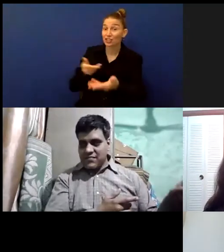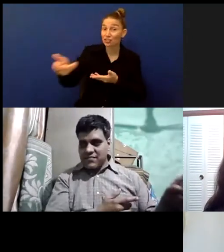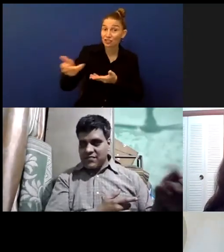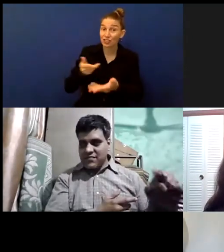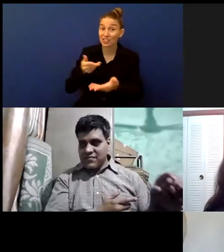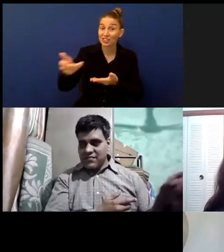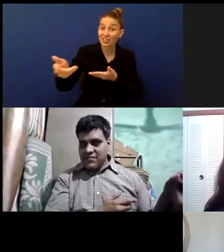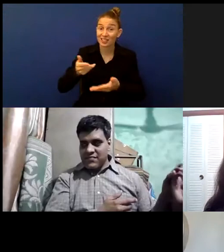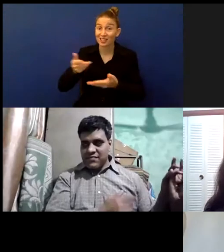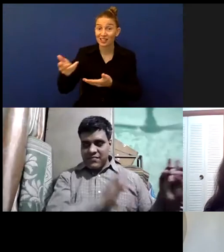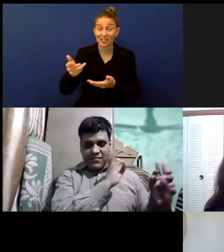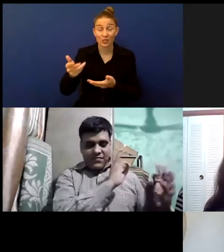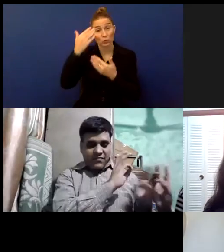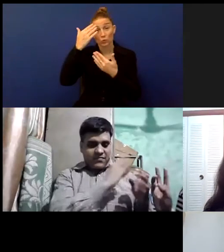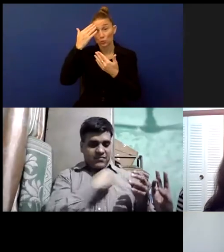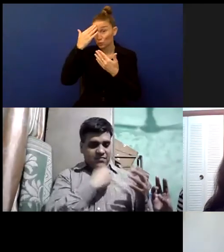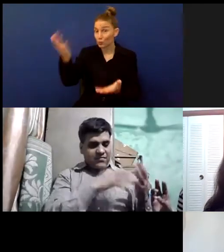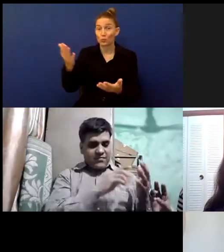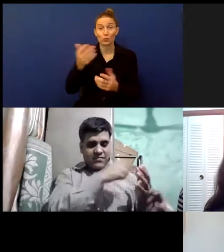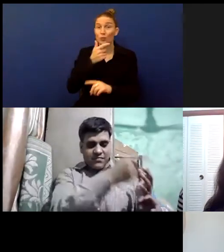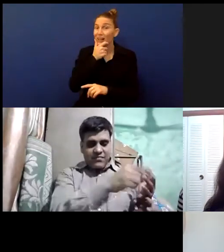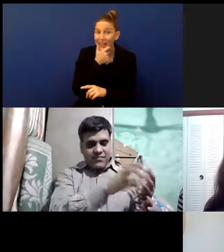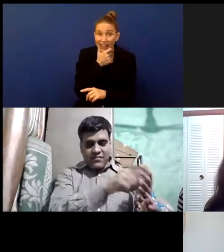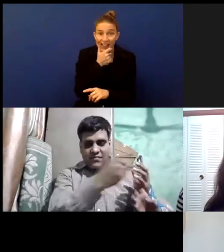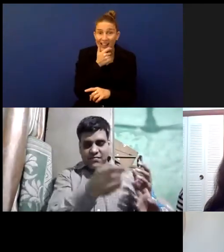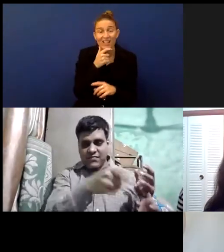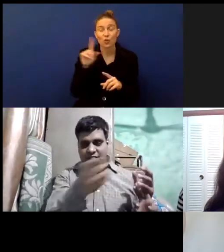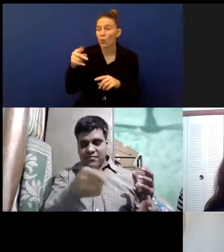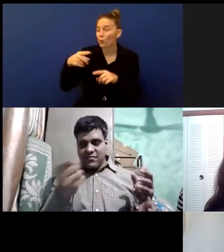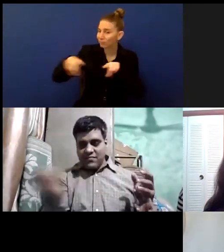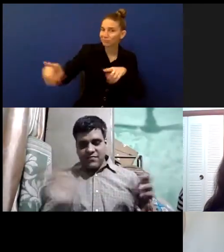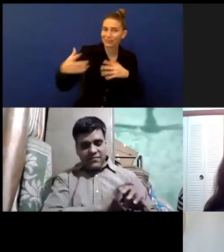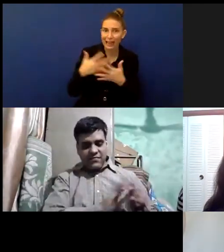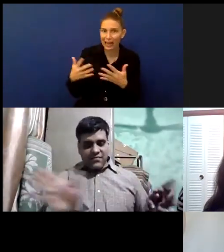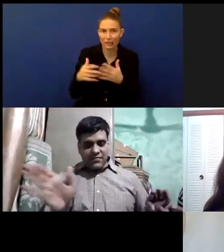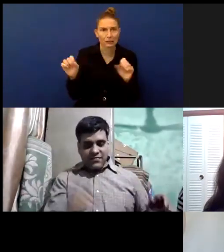interact and maybe share views that can be supportive of their needs.